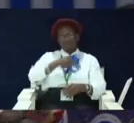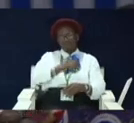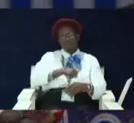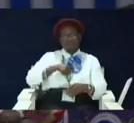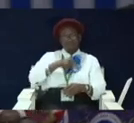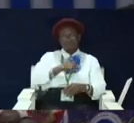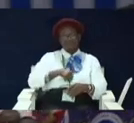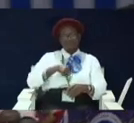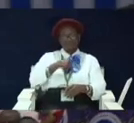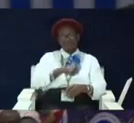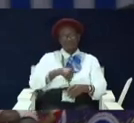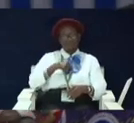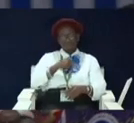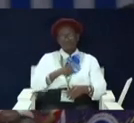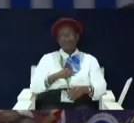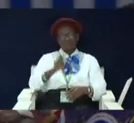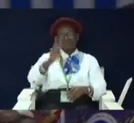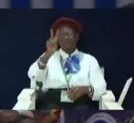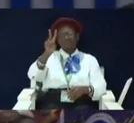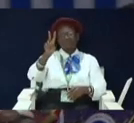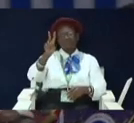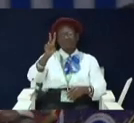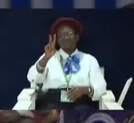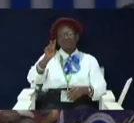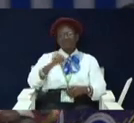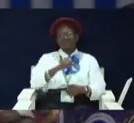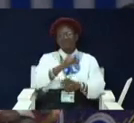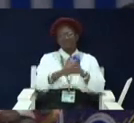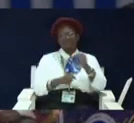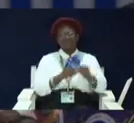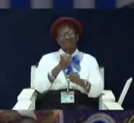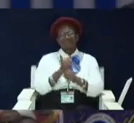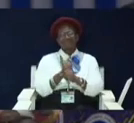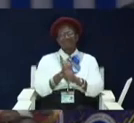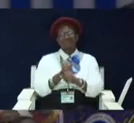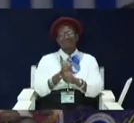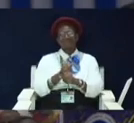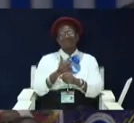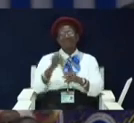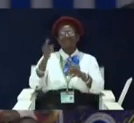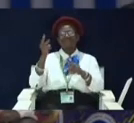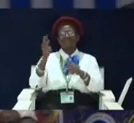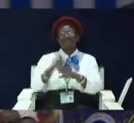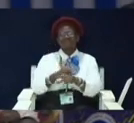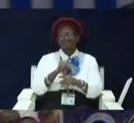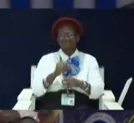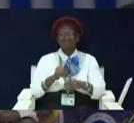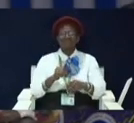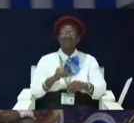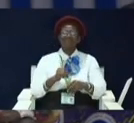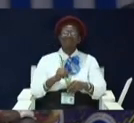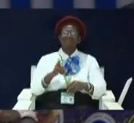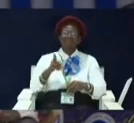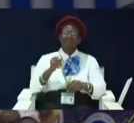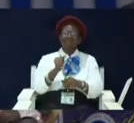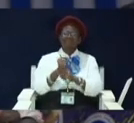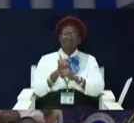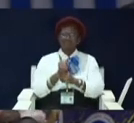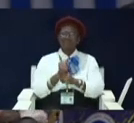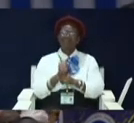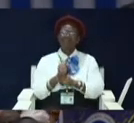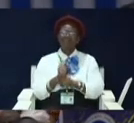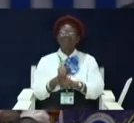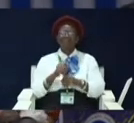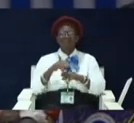no. 2 years multiple. Oh, afuni we no. Odun meji. After we have